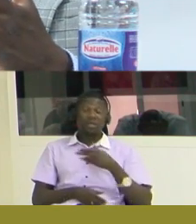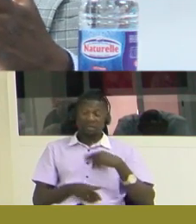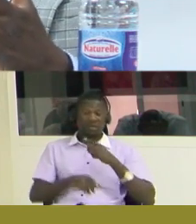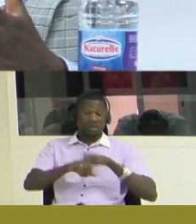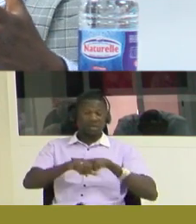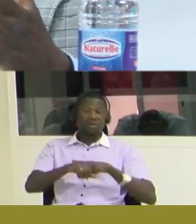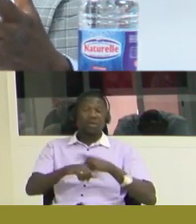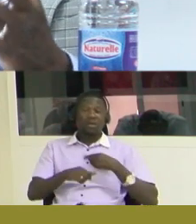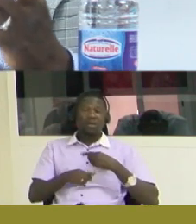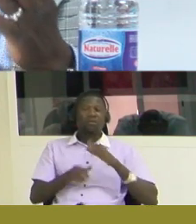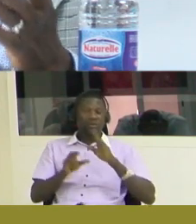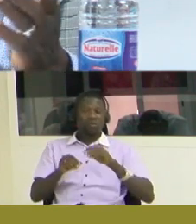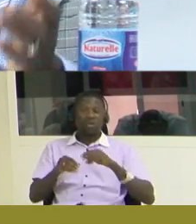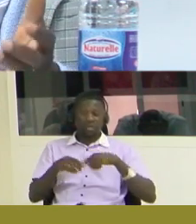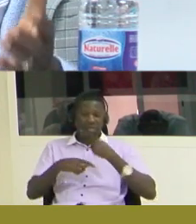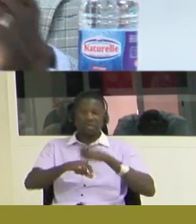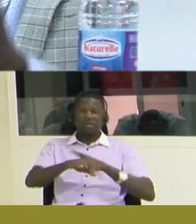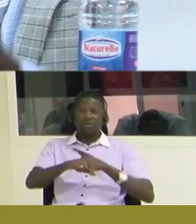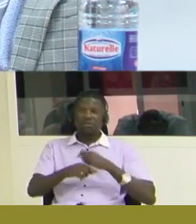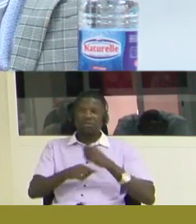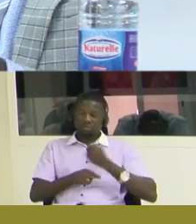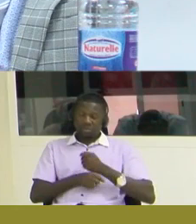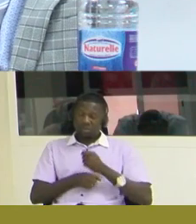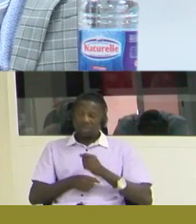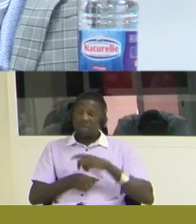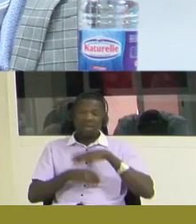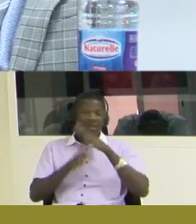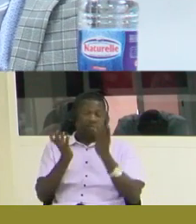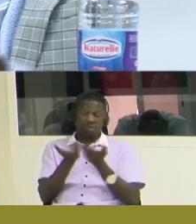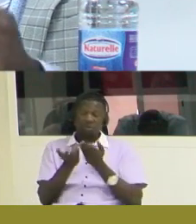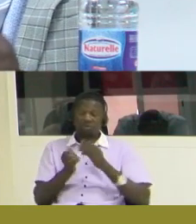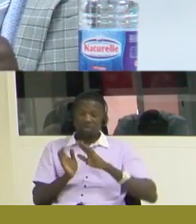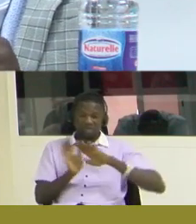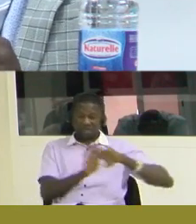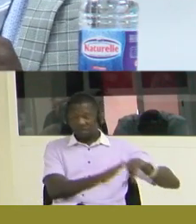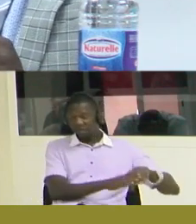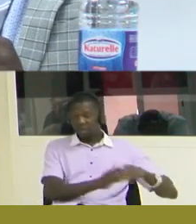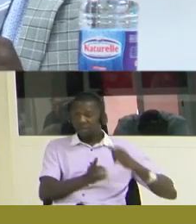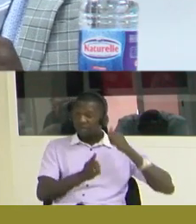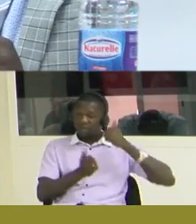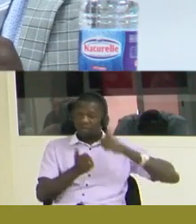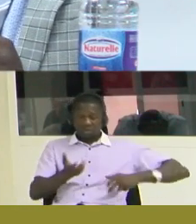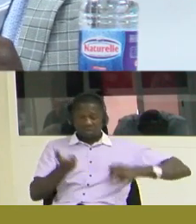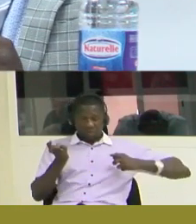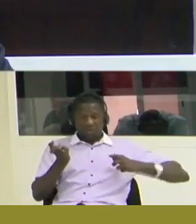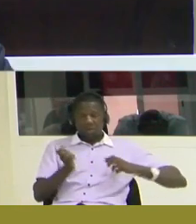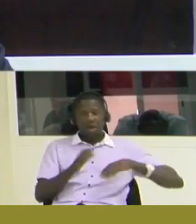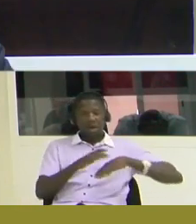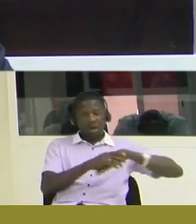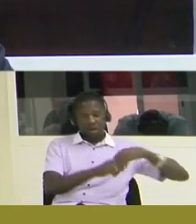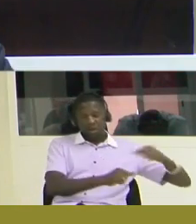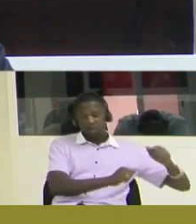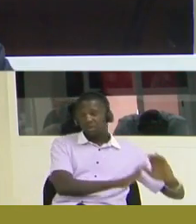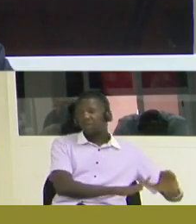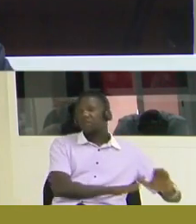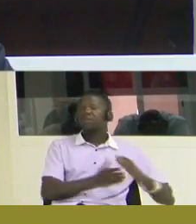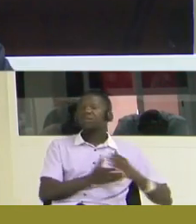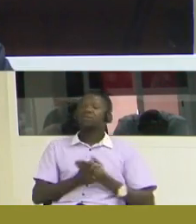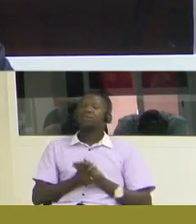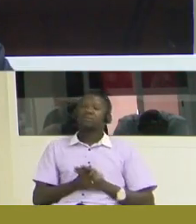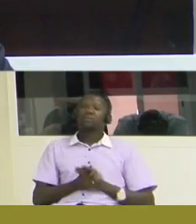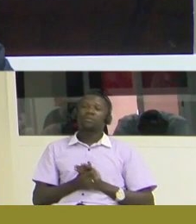that time to ensure that everybody would leave his weapon outside well it would have been very strange to